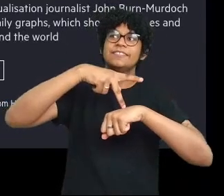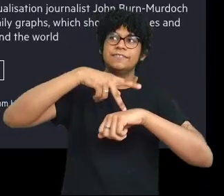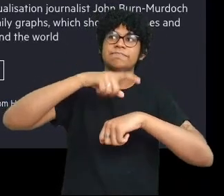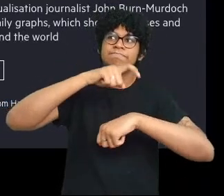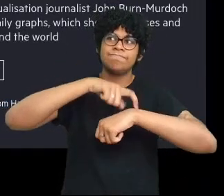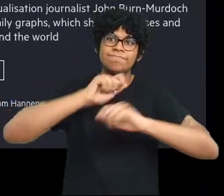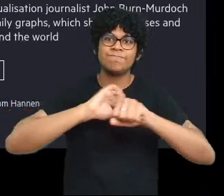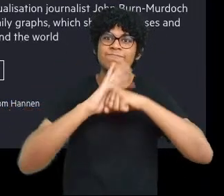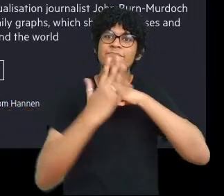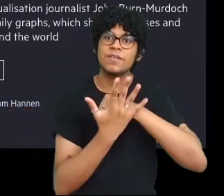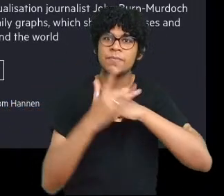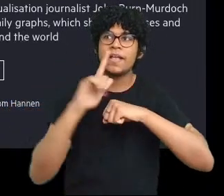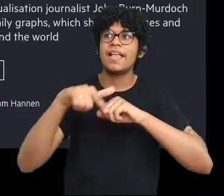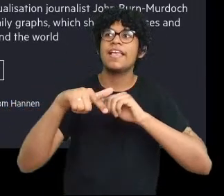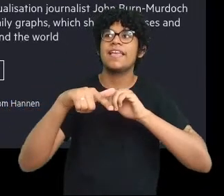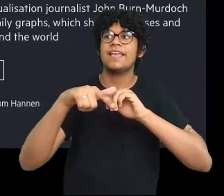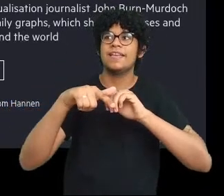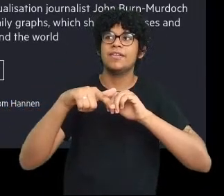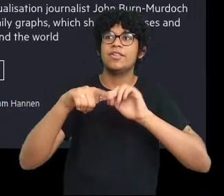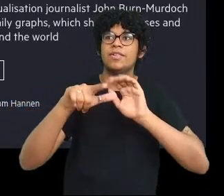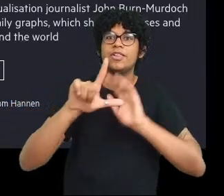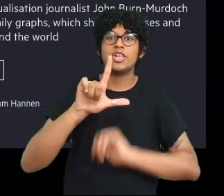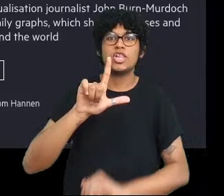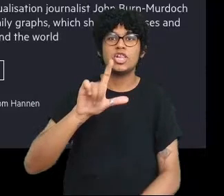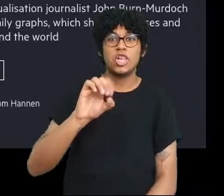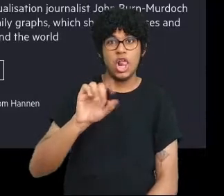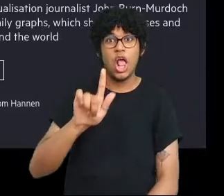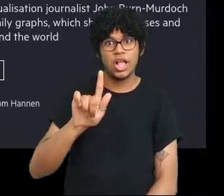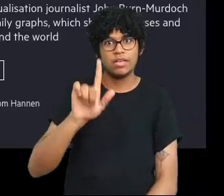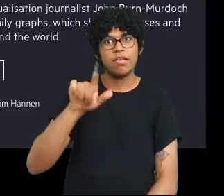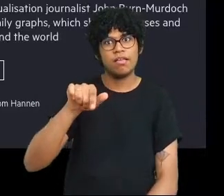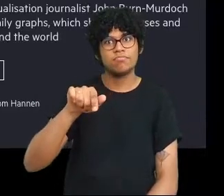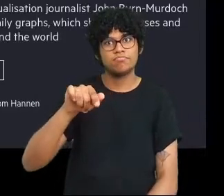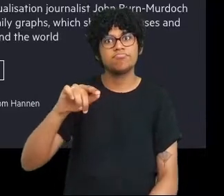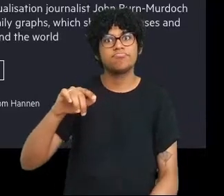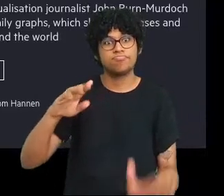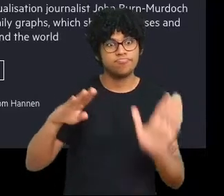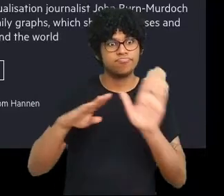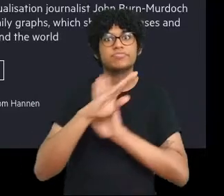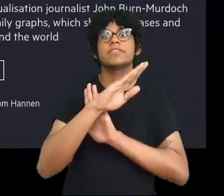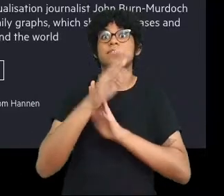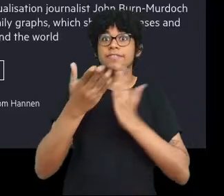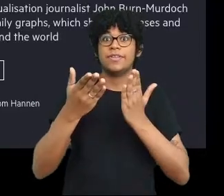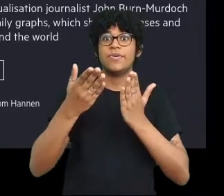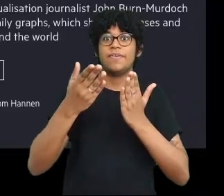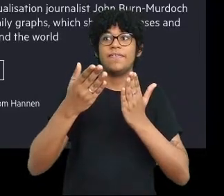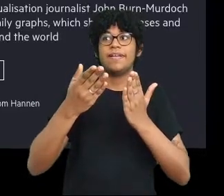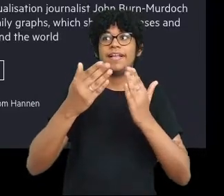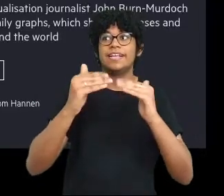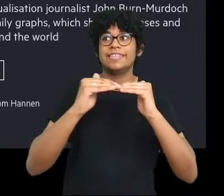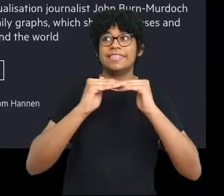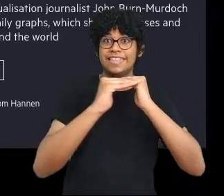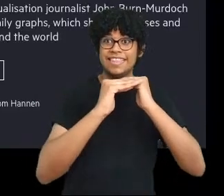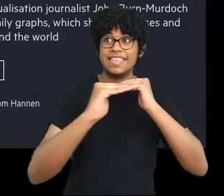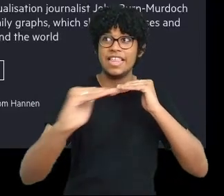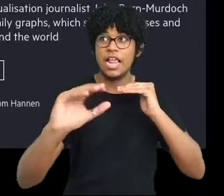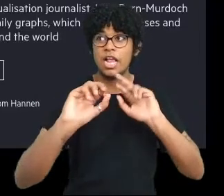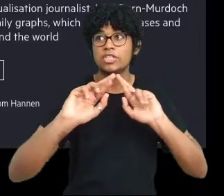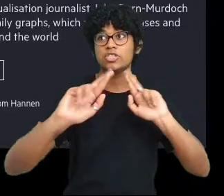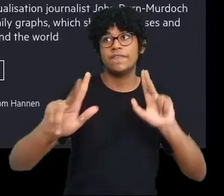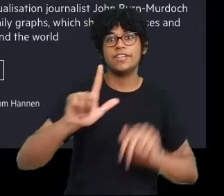So the difference between the regular scale and a log scale is if your regular scale goes